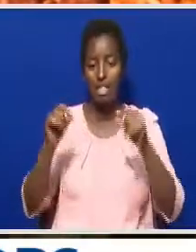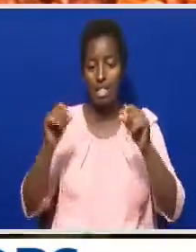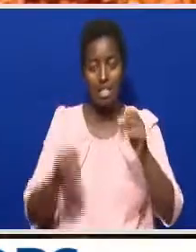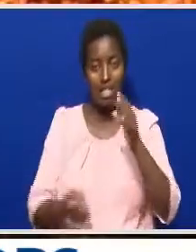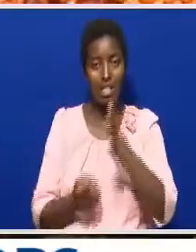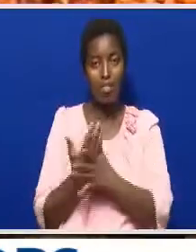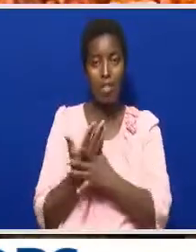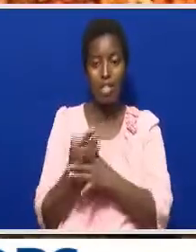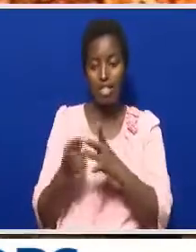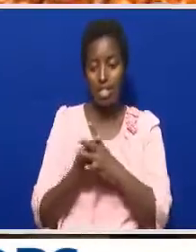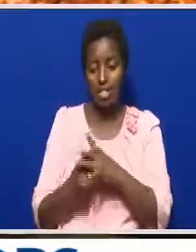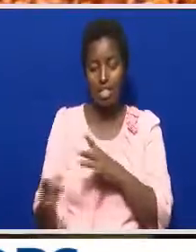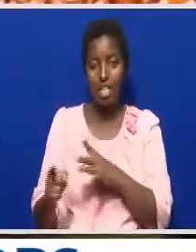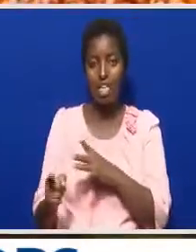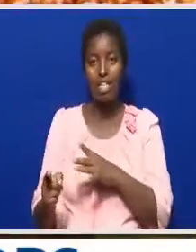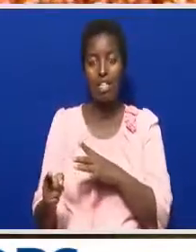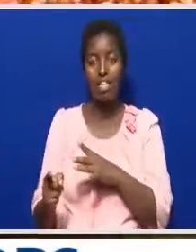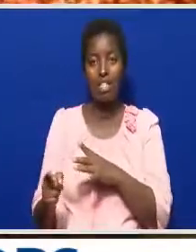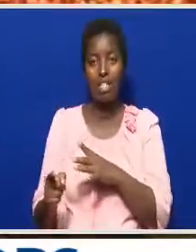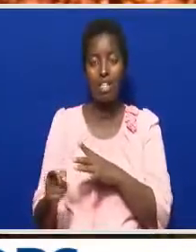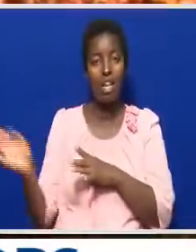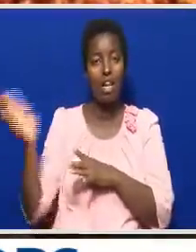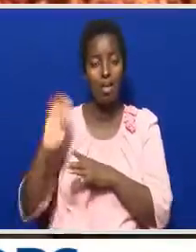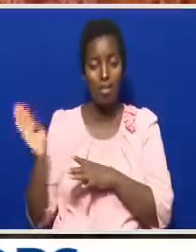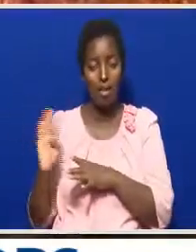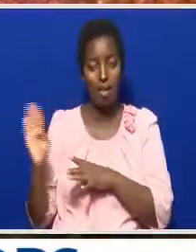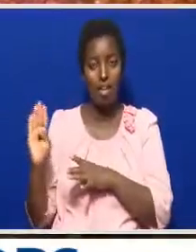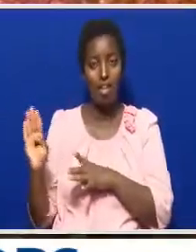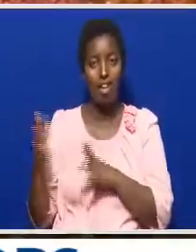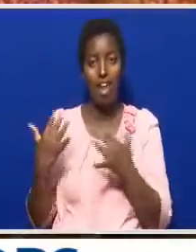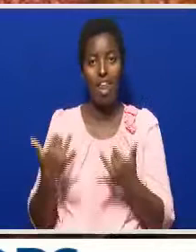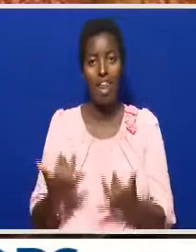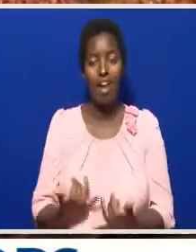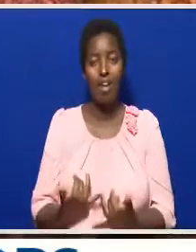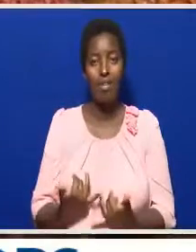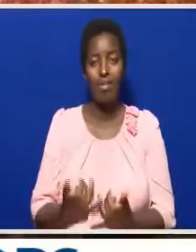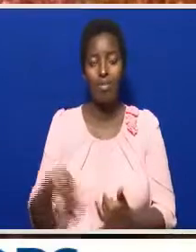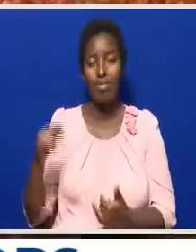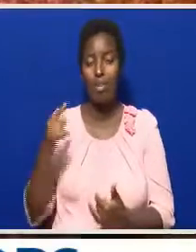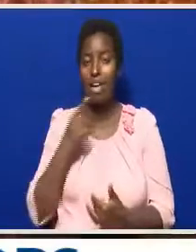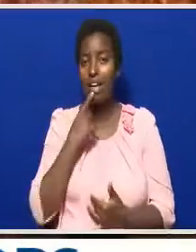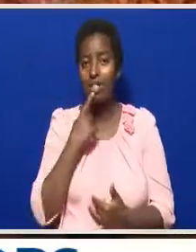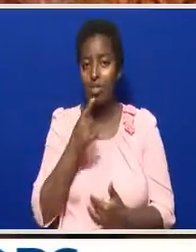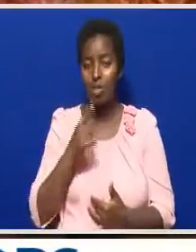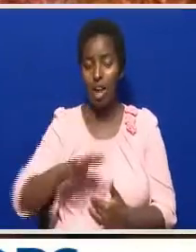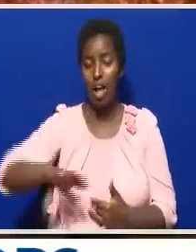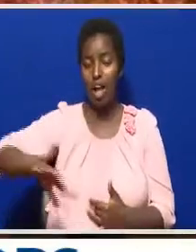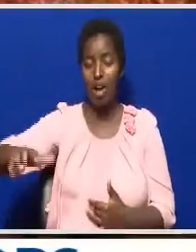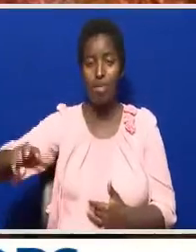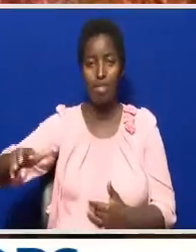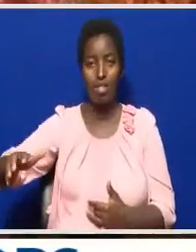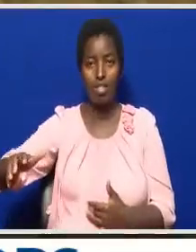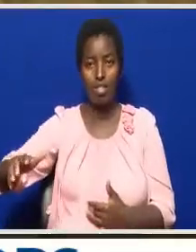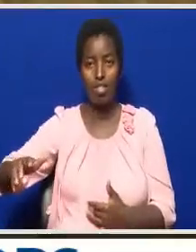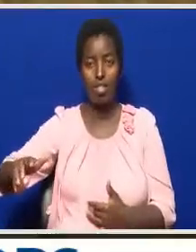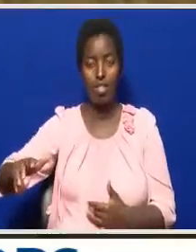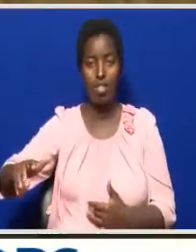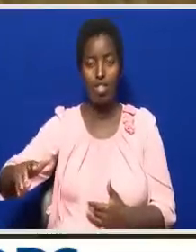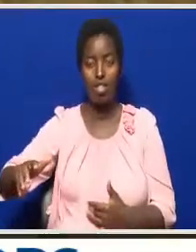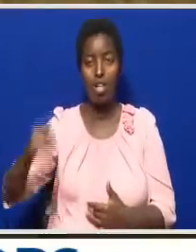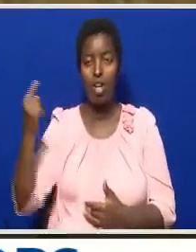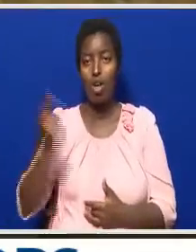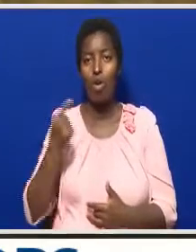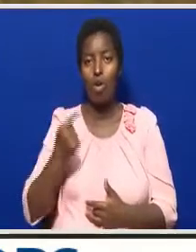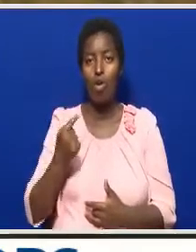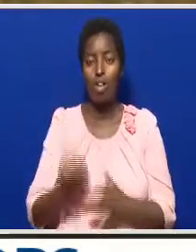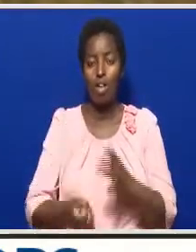we started from Elgeyo Marakwet, and right now we are in Turkana. And it is interesting, it's the only crop which